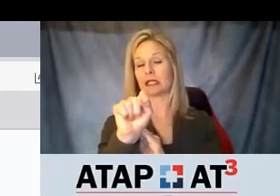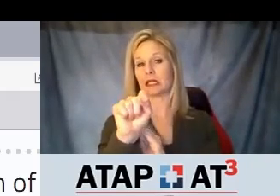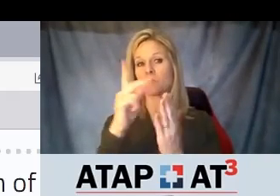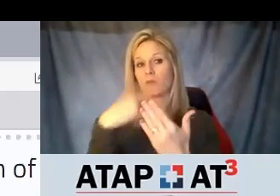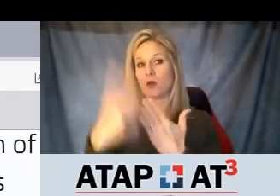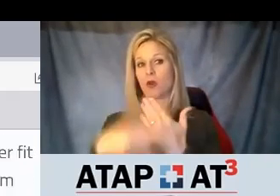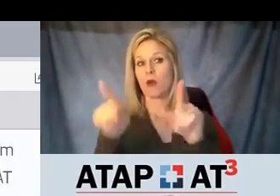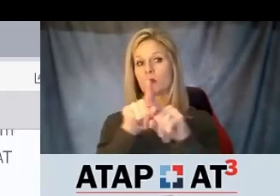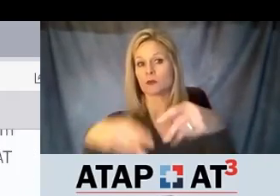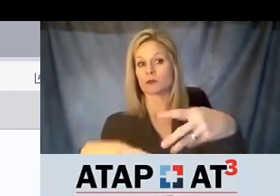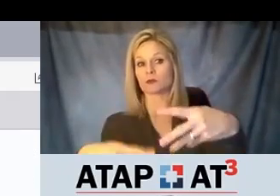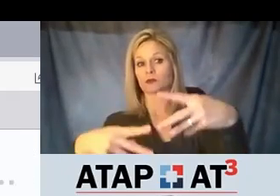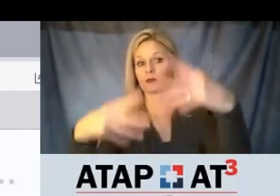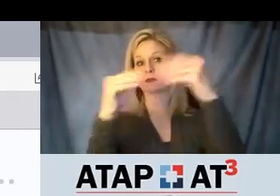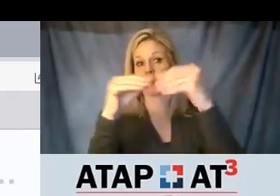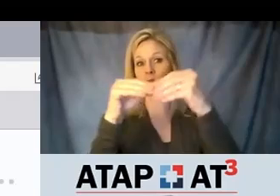a little more, Donald.